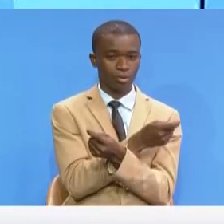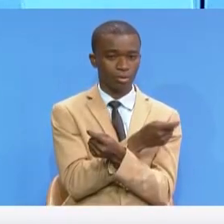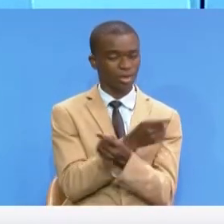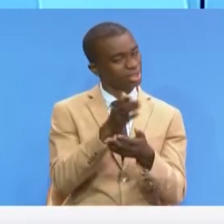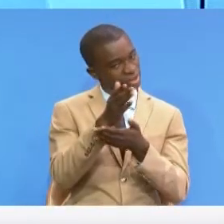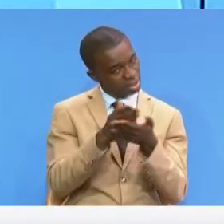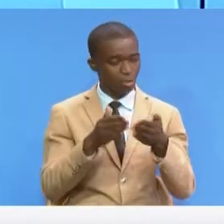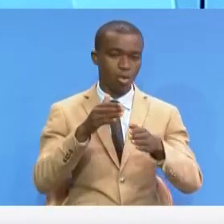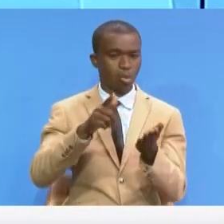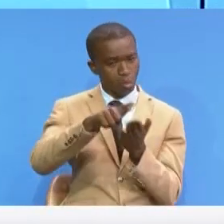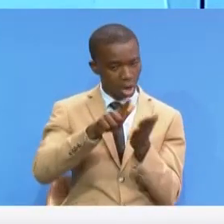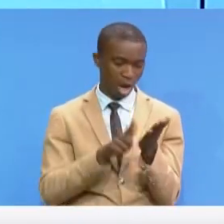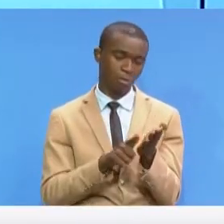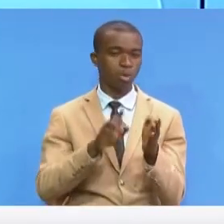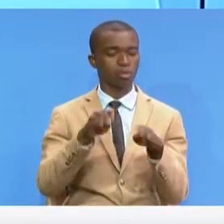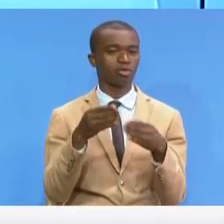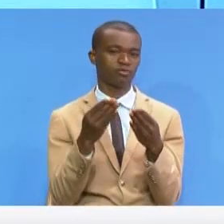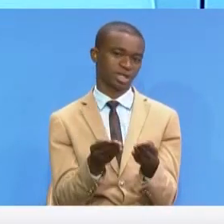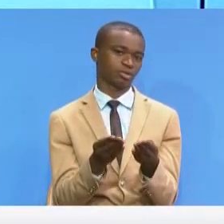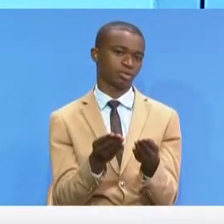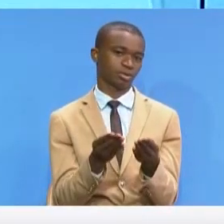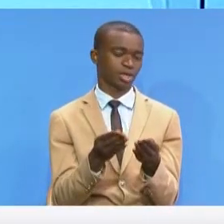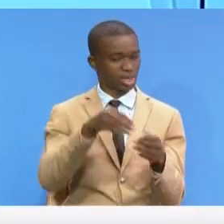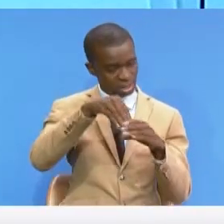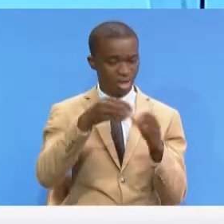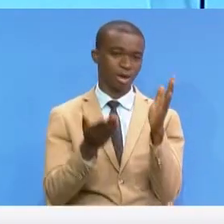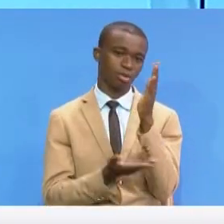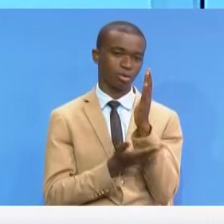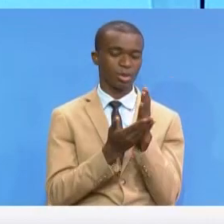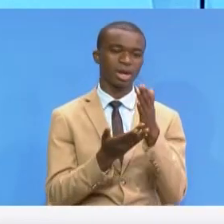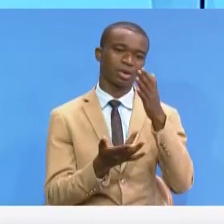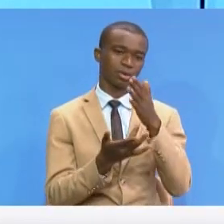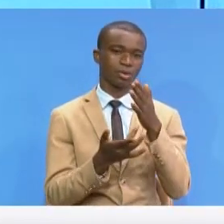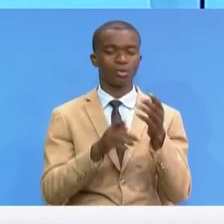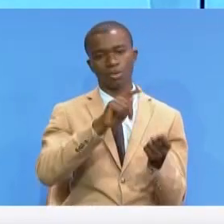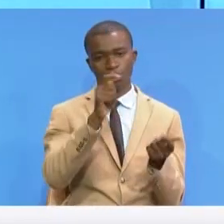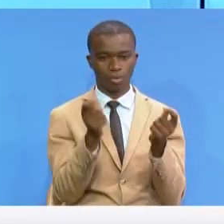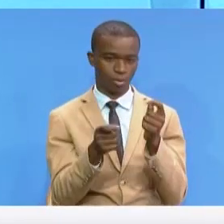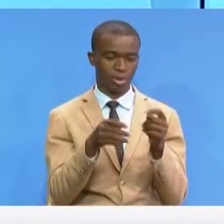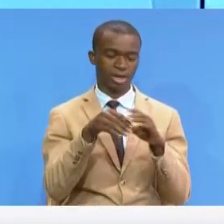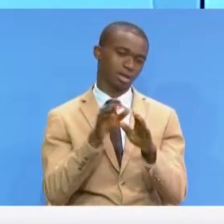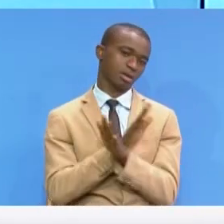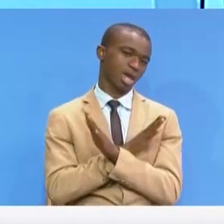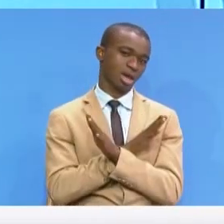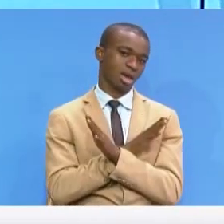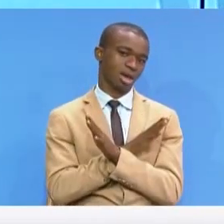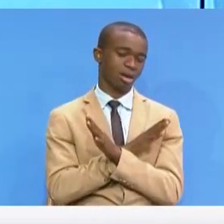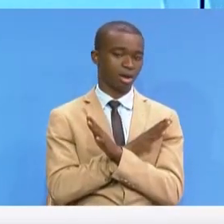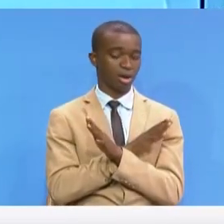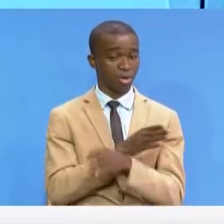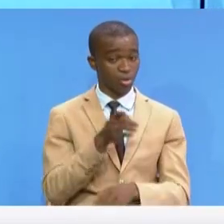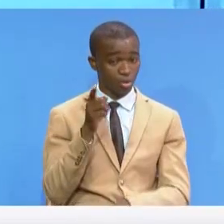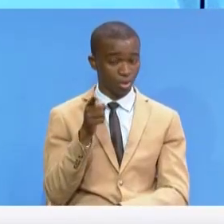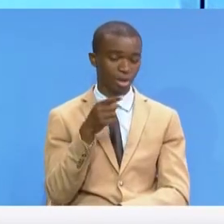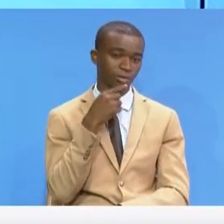some legislative provisions hindering the progress of digital transformation in the country. Mr.